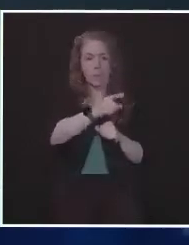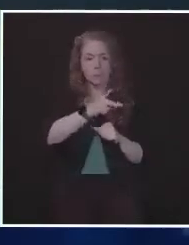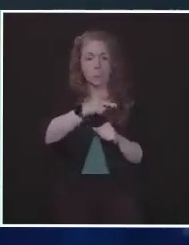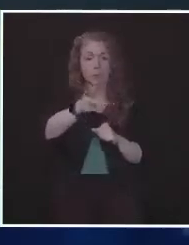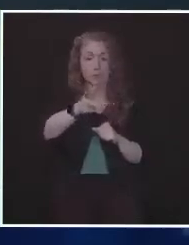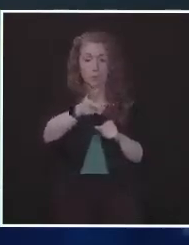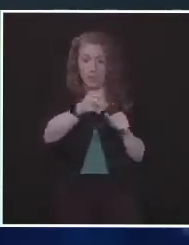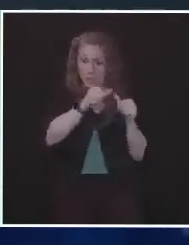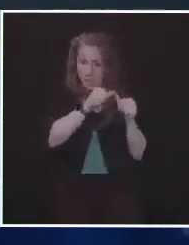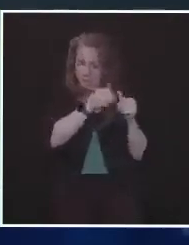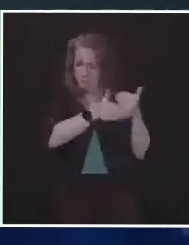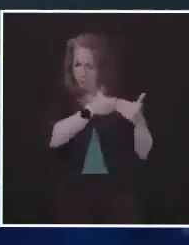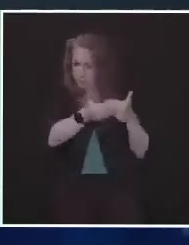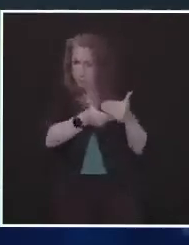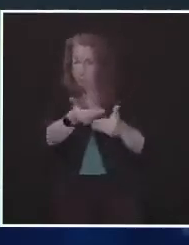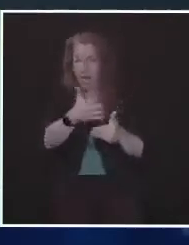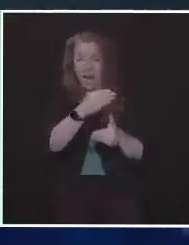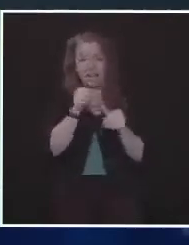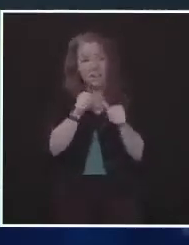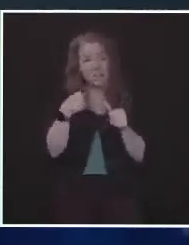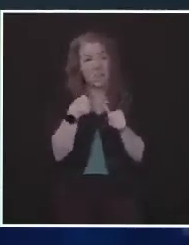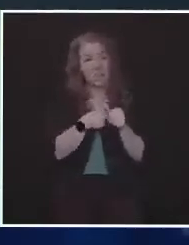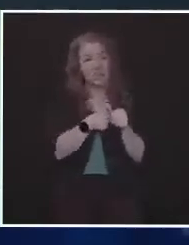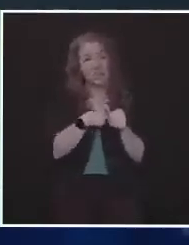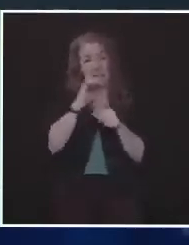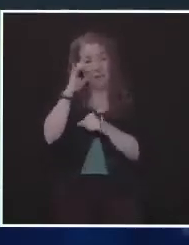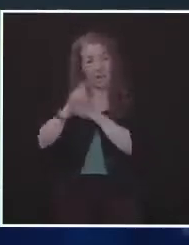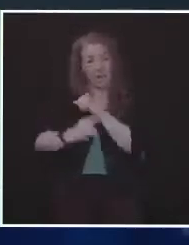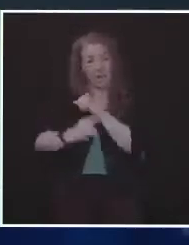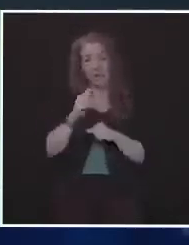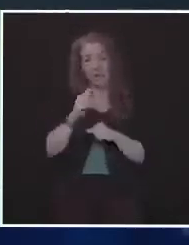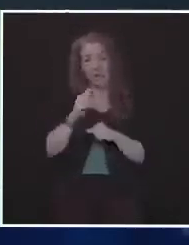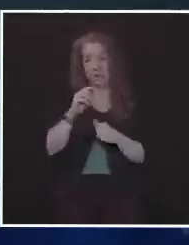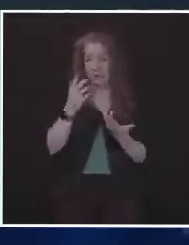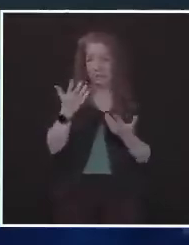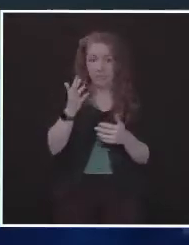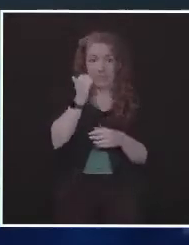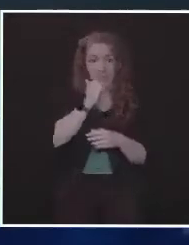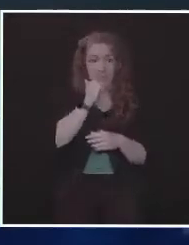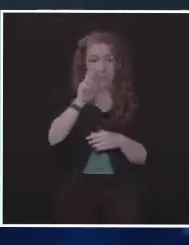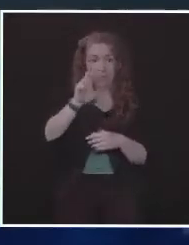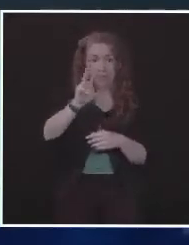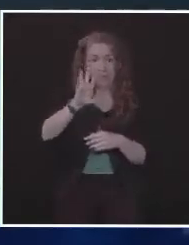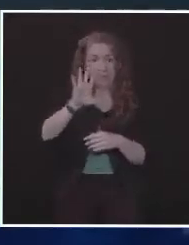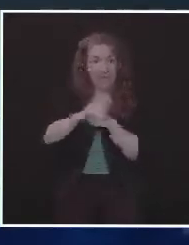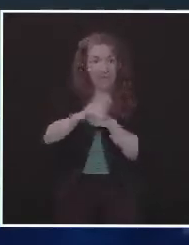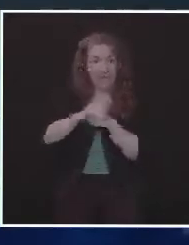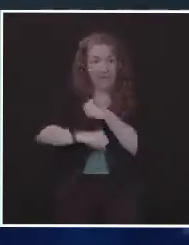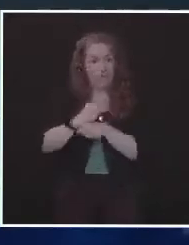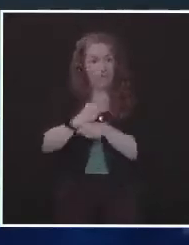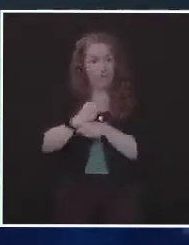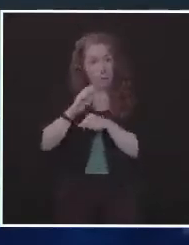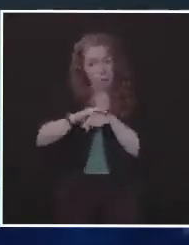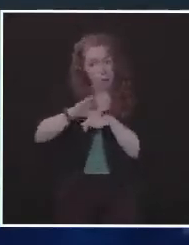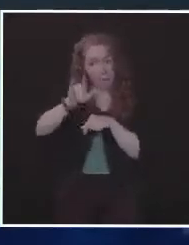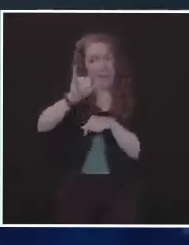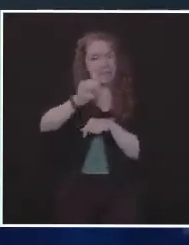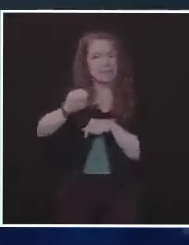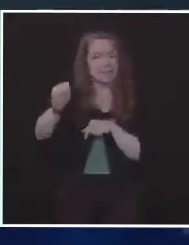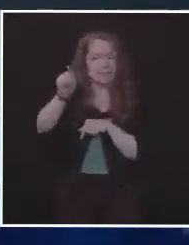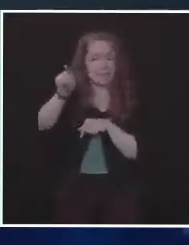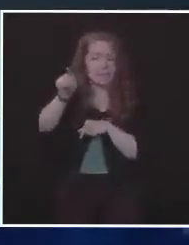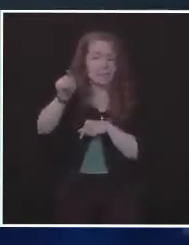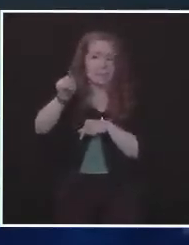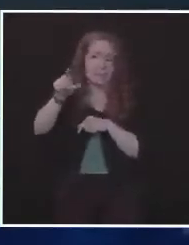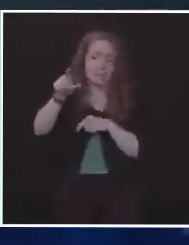day, 365 days a year on station, and continue to expand that capability to do the most amazing things